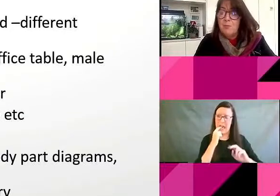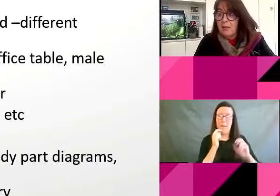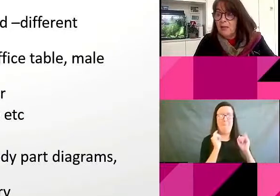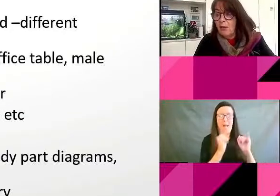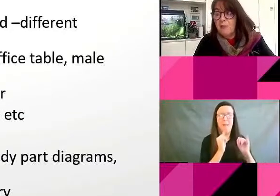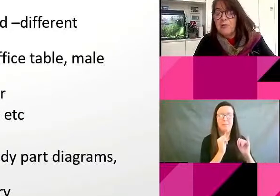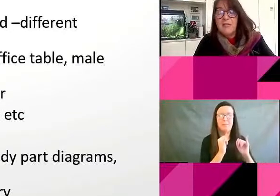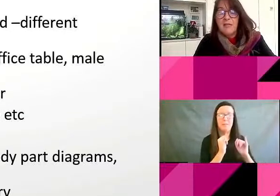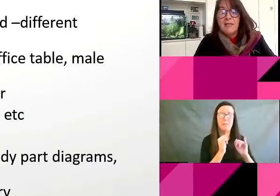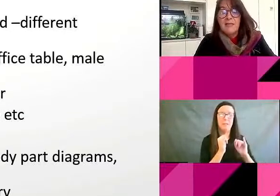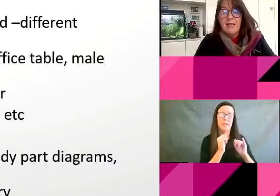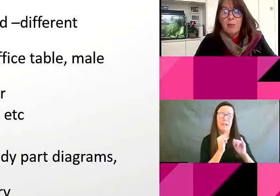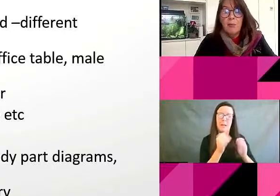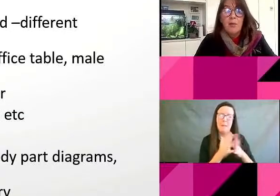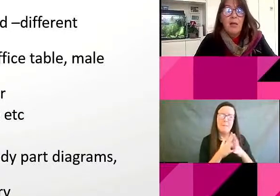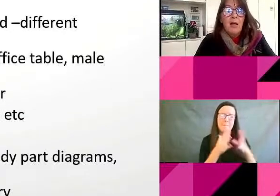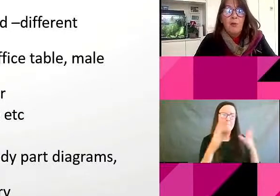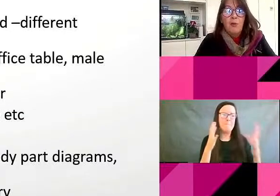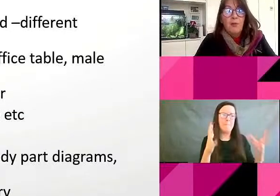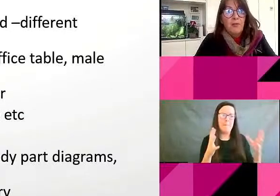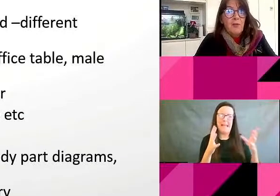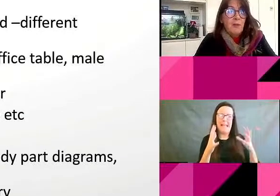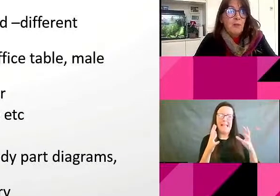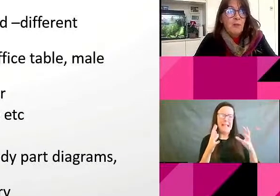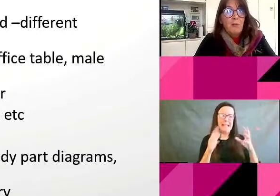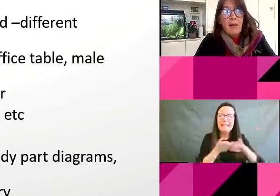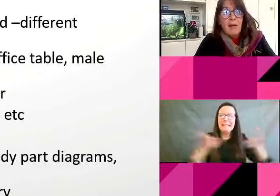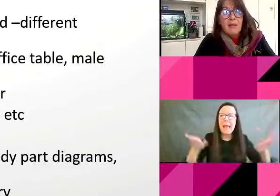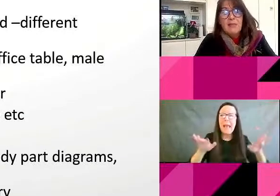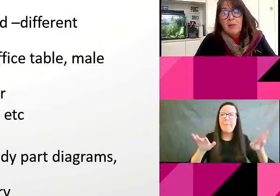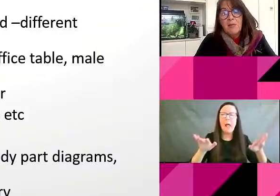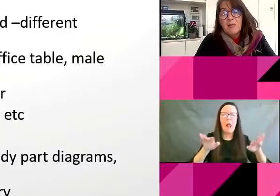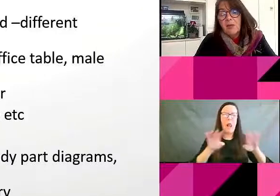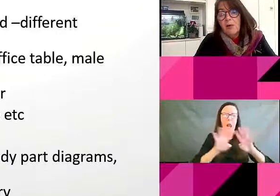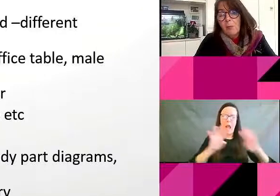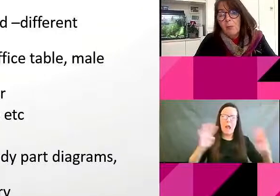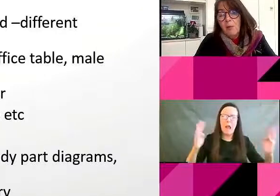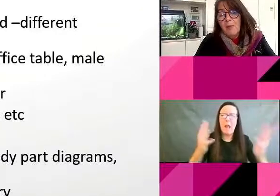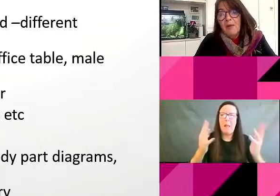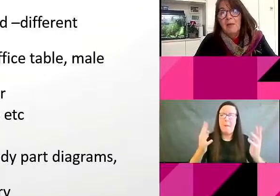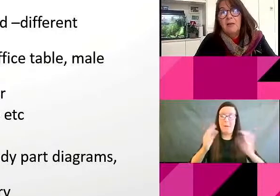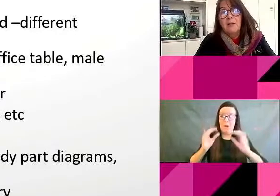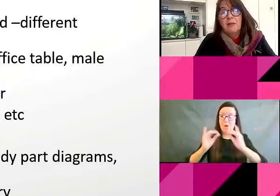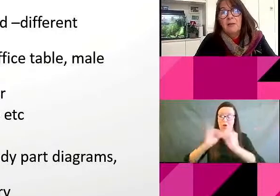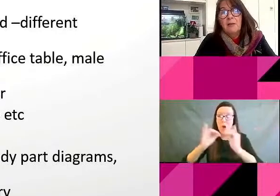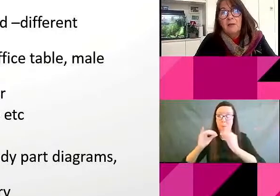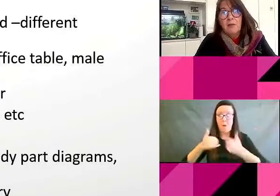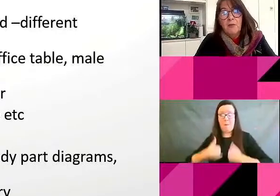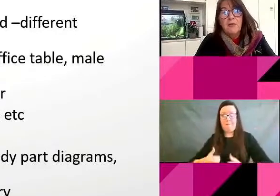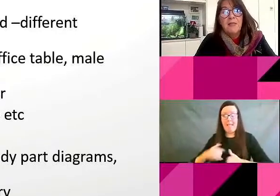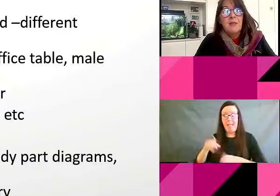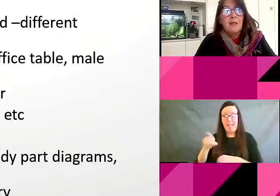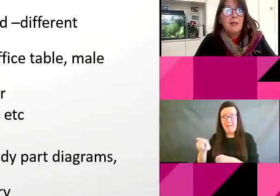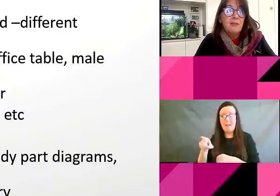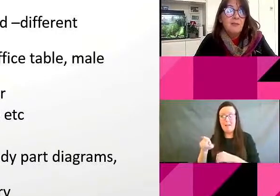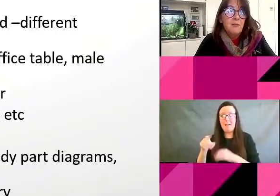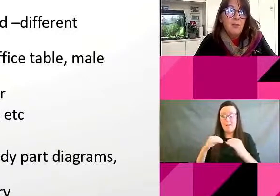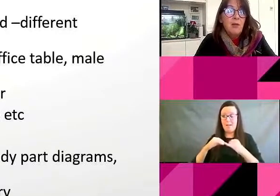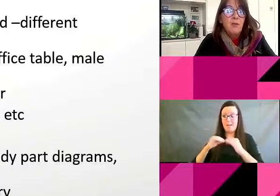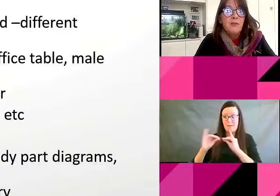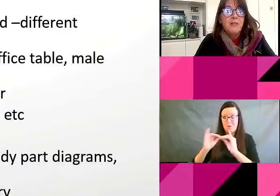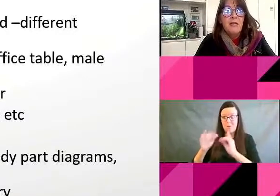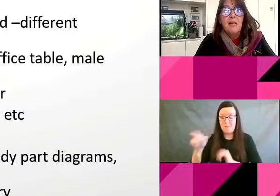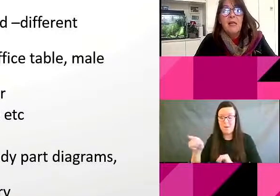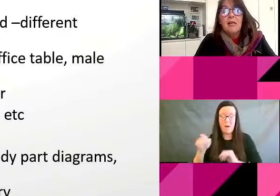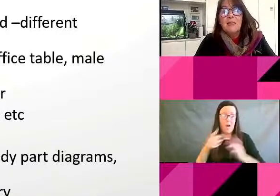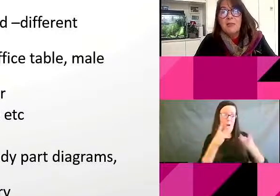round a big conference style table with a male interpreter and one male officer and a